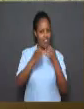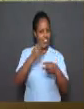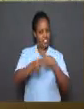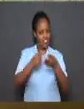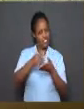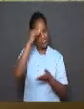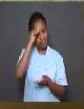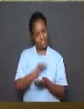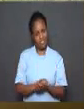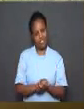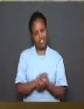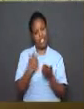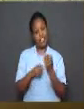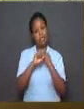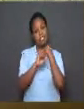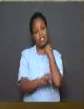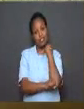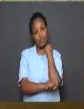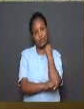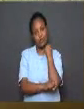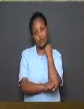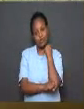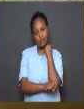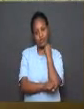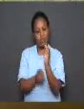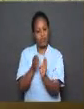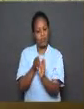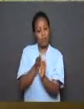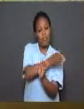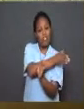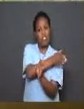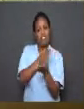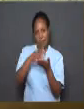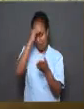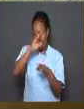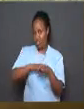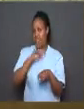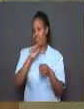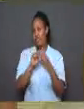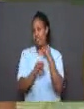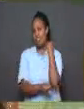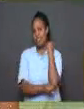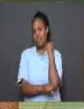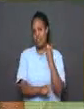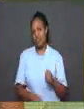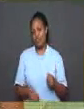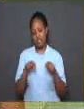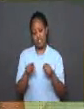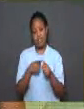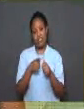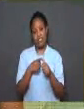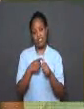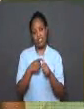civics. It will build upon what you have learned in previous grades. In our